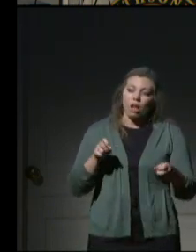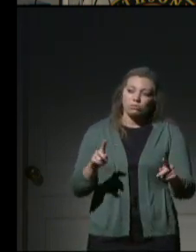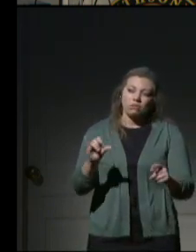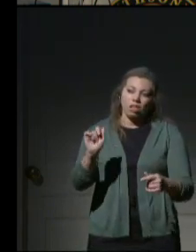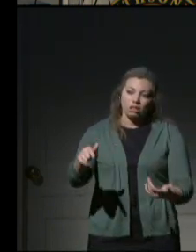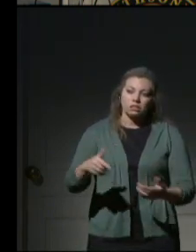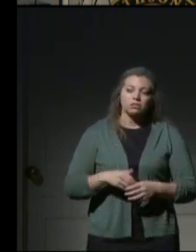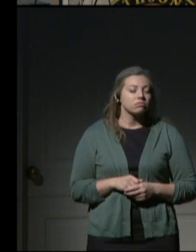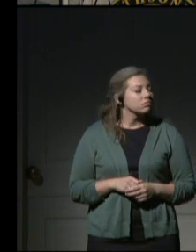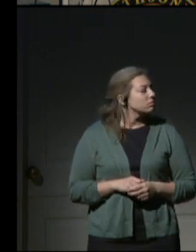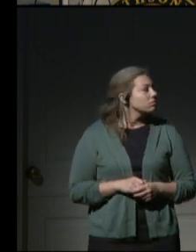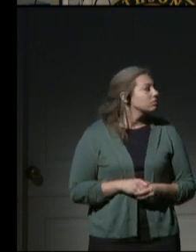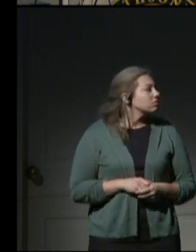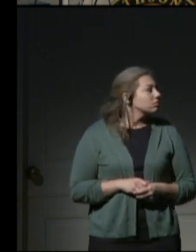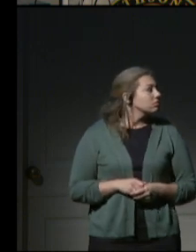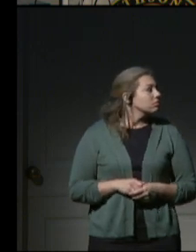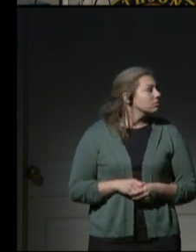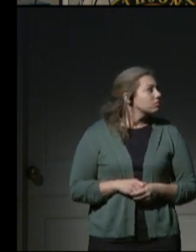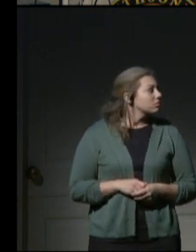this.